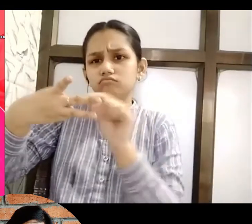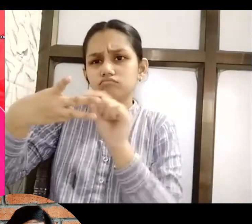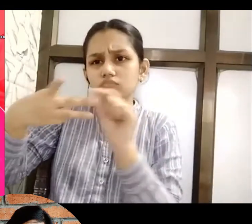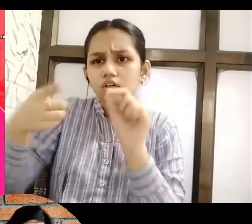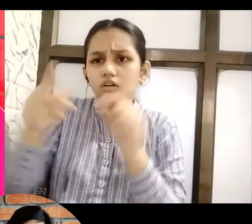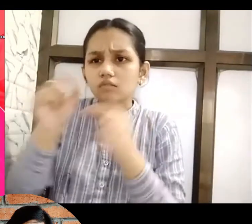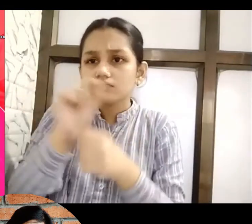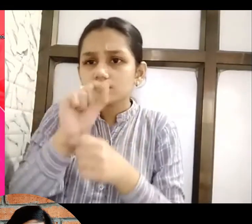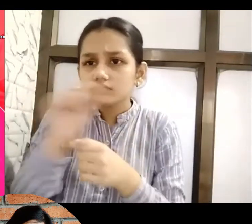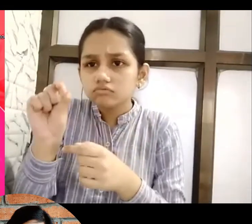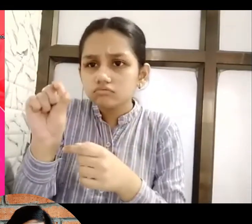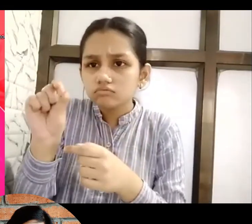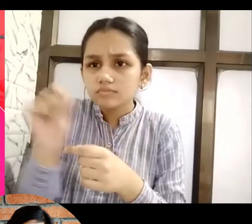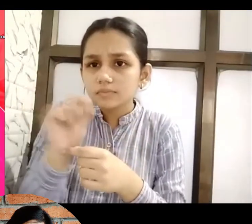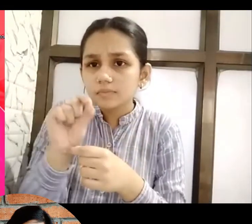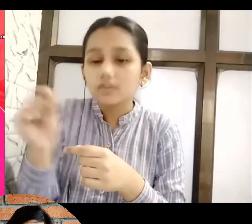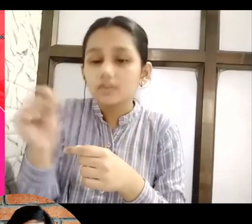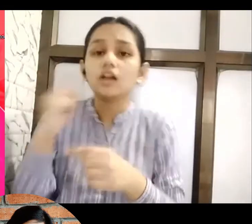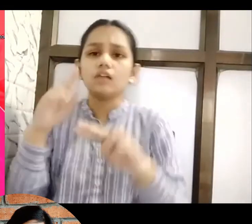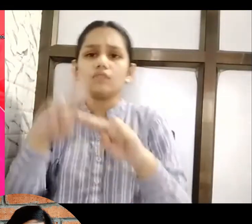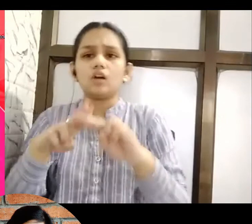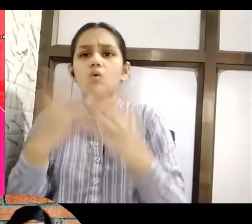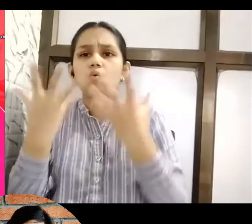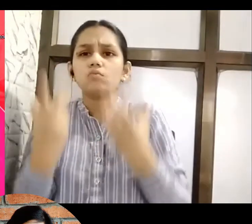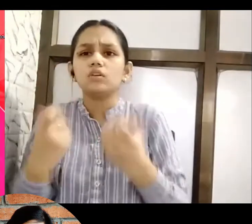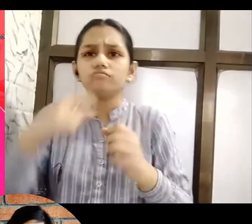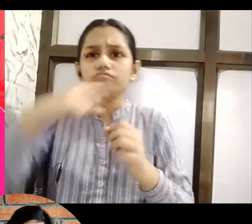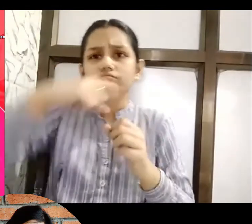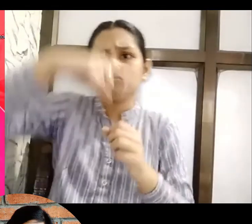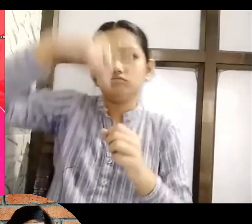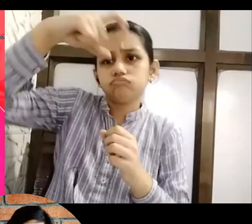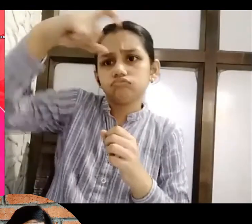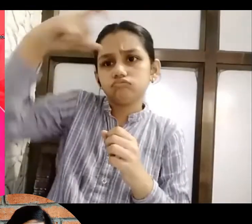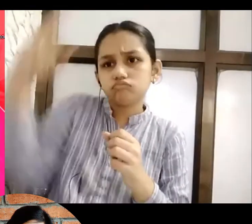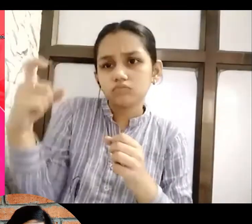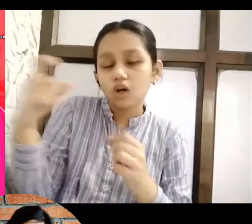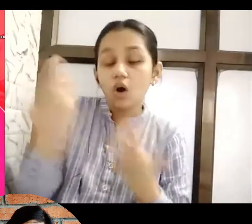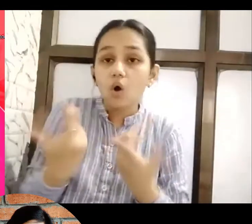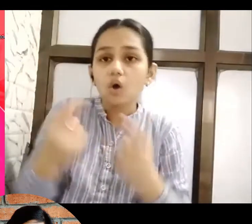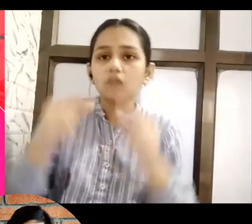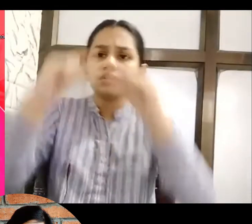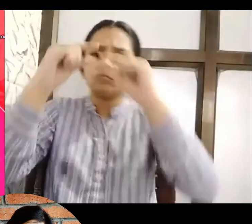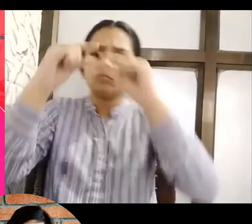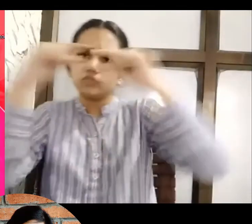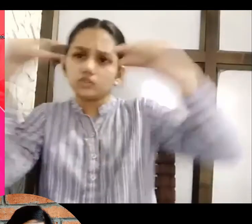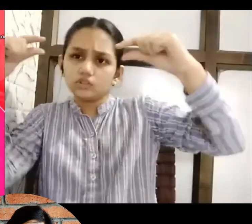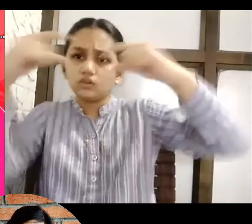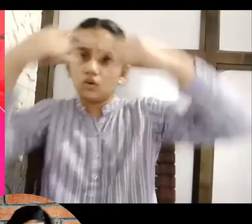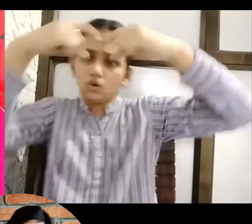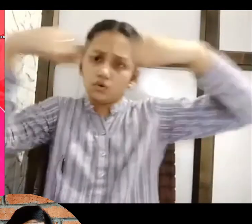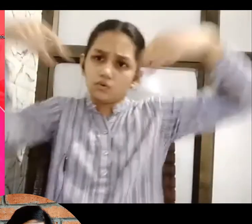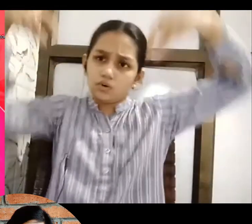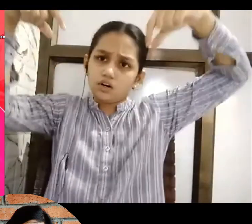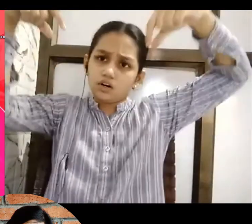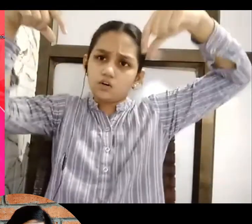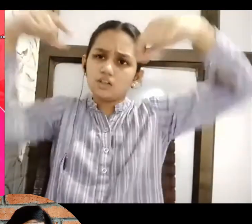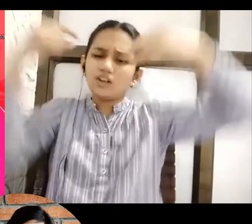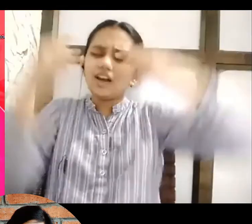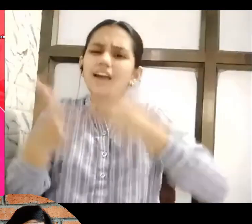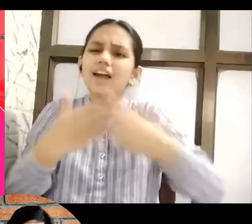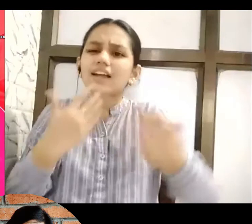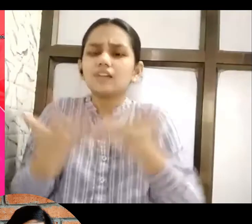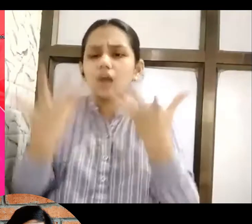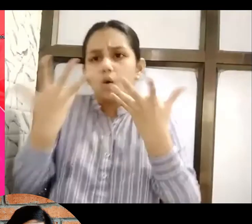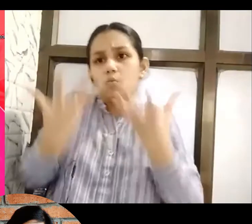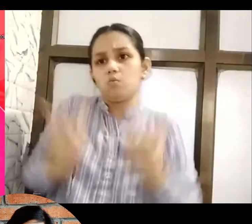however I want. I want to curve it. I want to make it bigger, make it straight, other way around. I can do anything I want